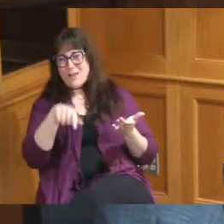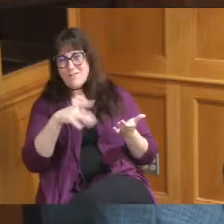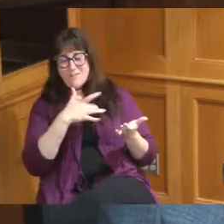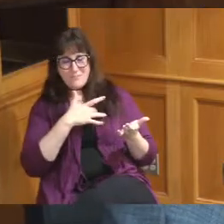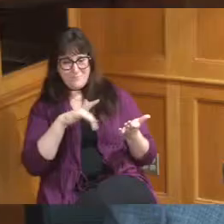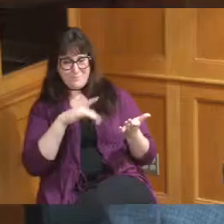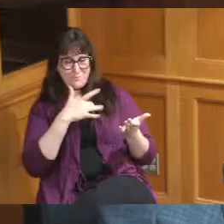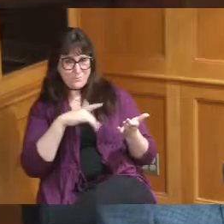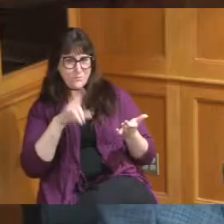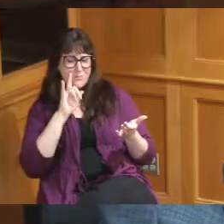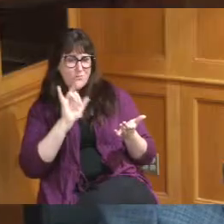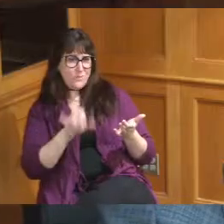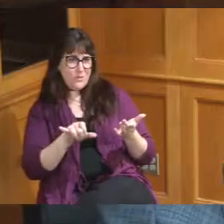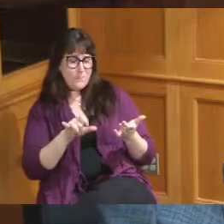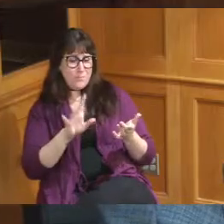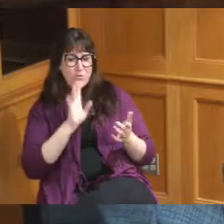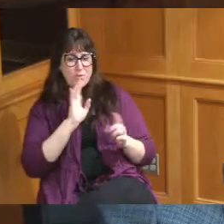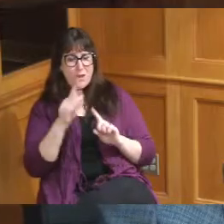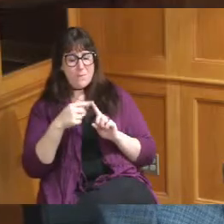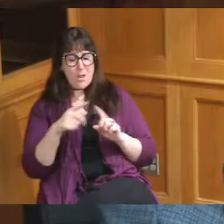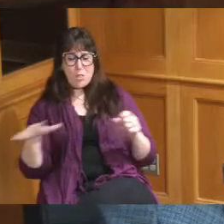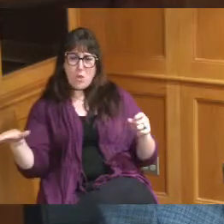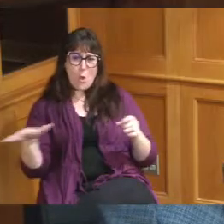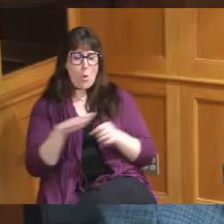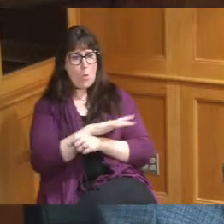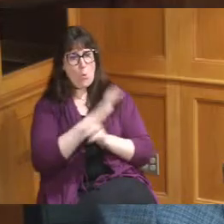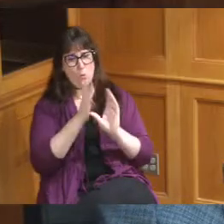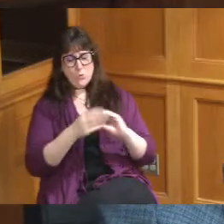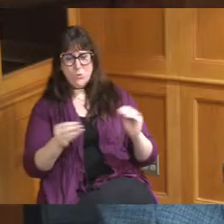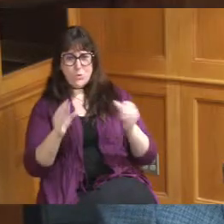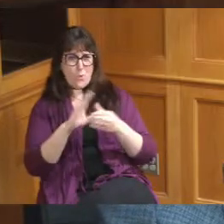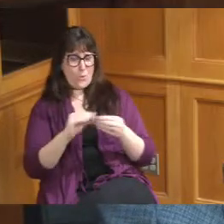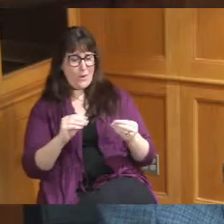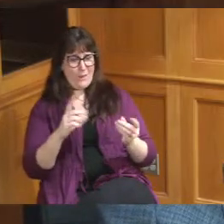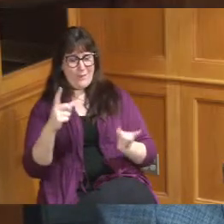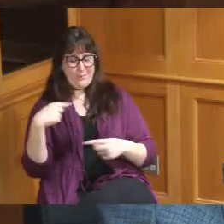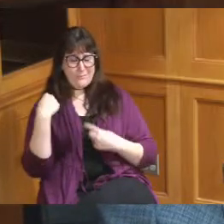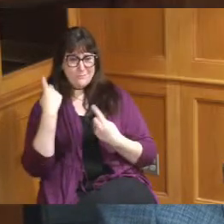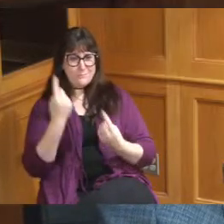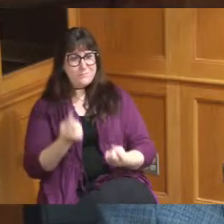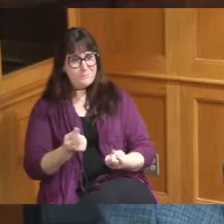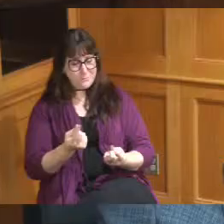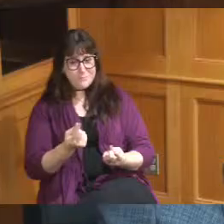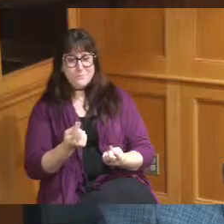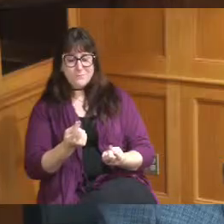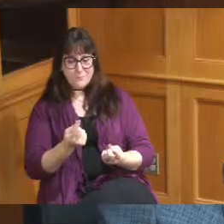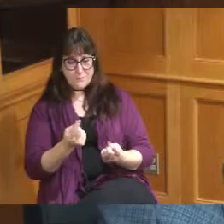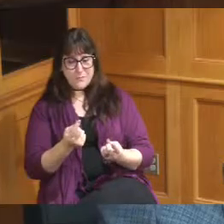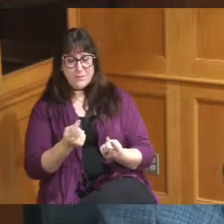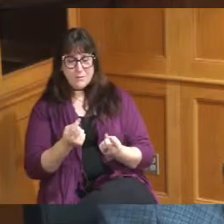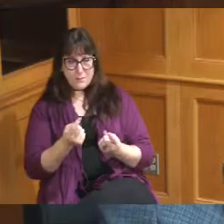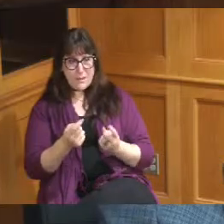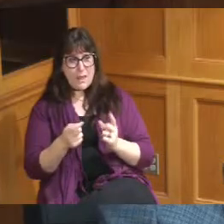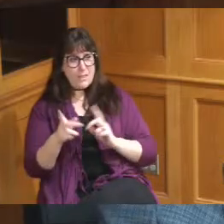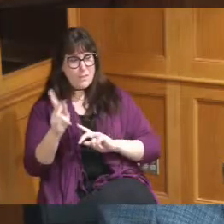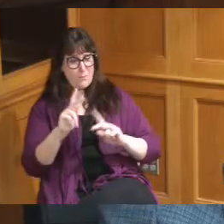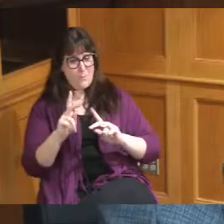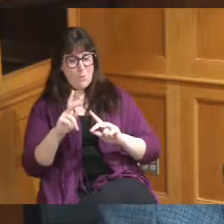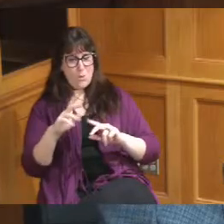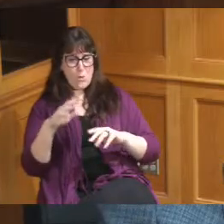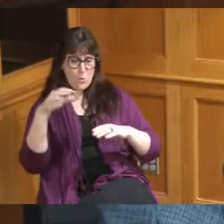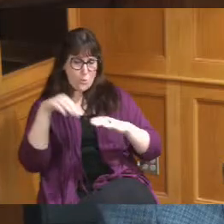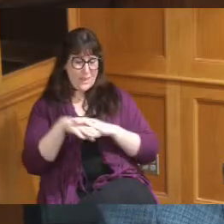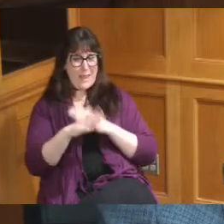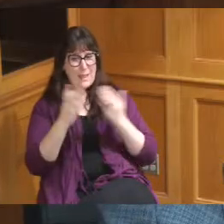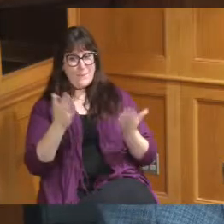that if we're talking about the whole story, as you've indicated. And then the whole story of folks that came here looking for